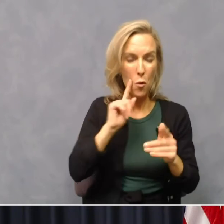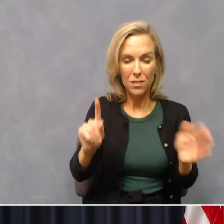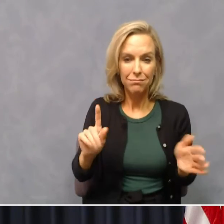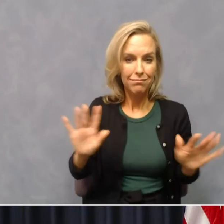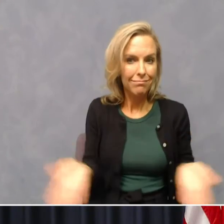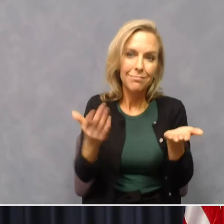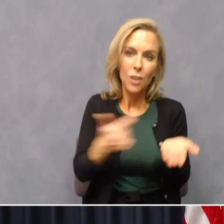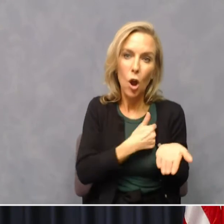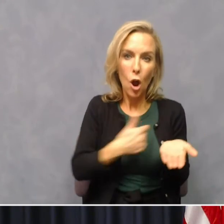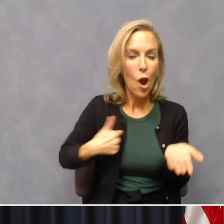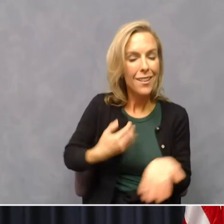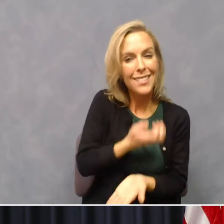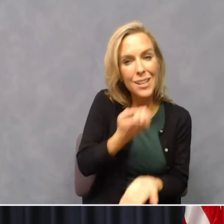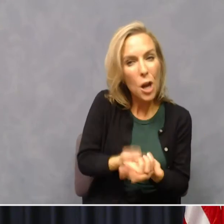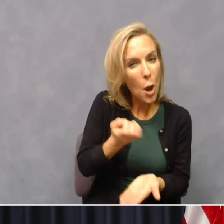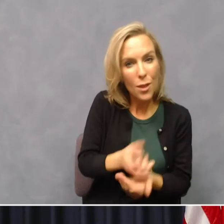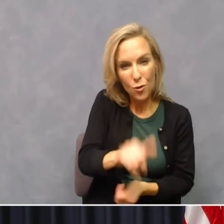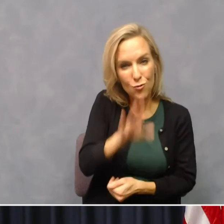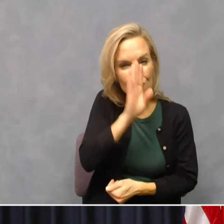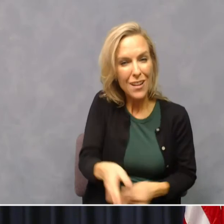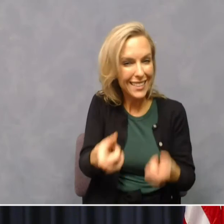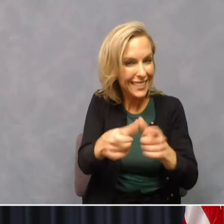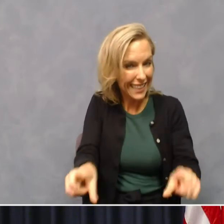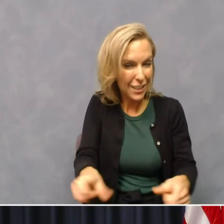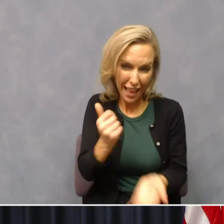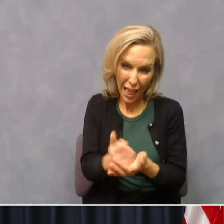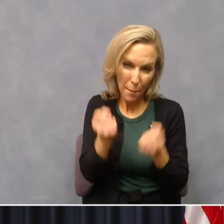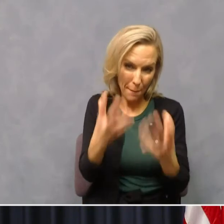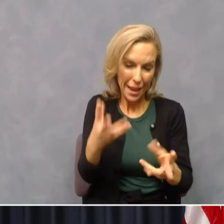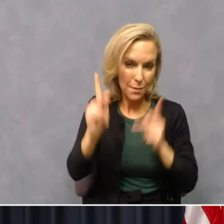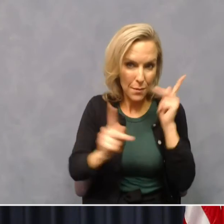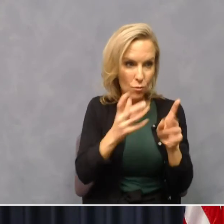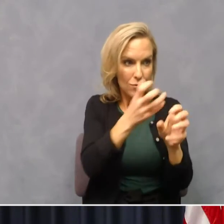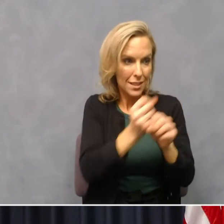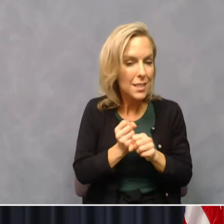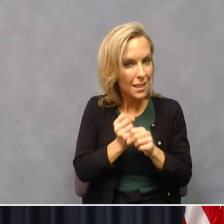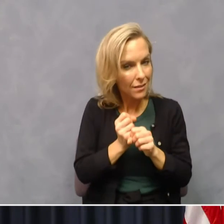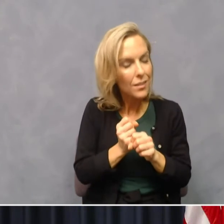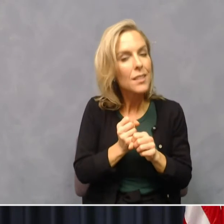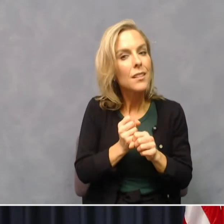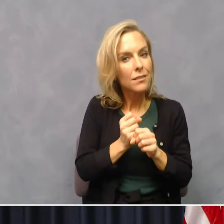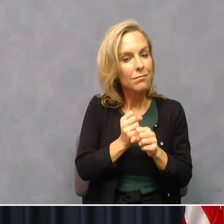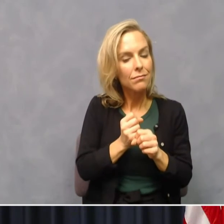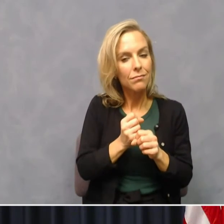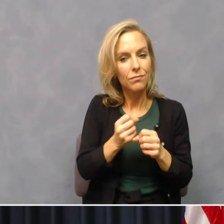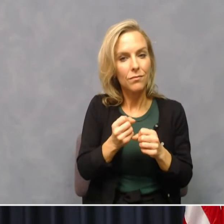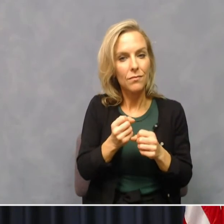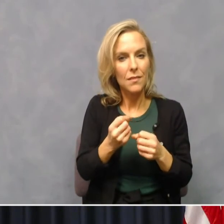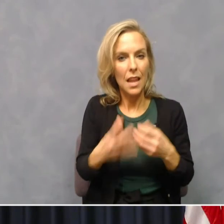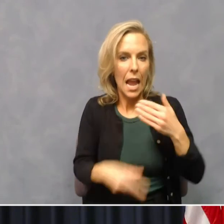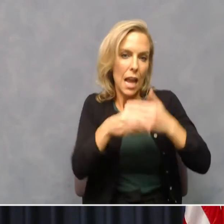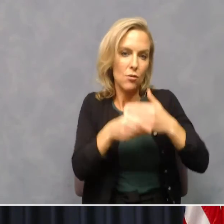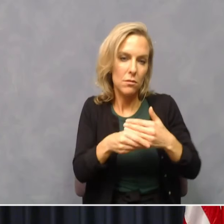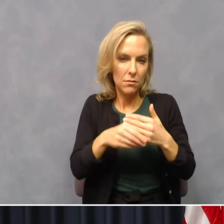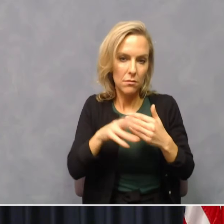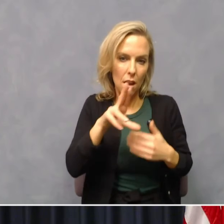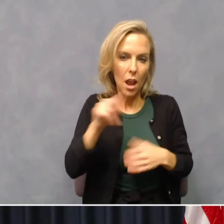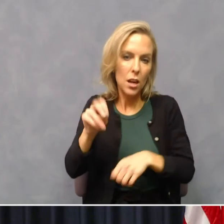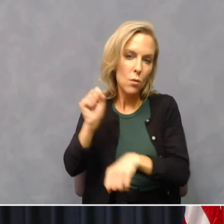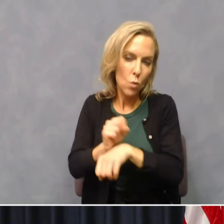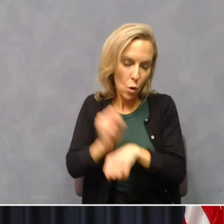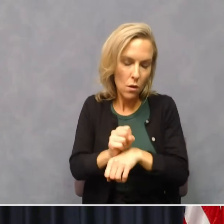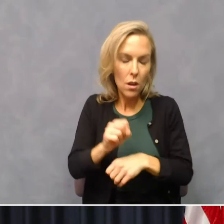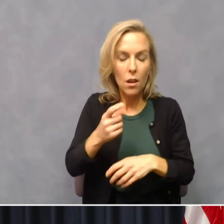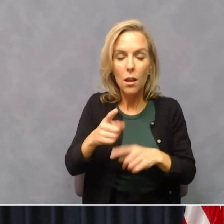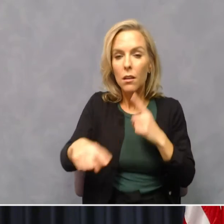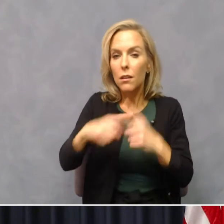It's going to help a lot of folks receive additional weeks of unemployment and the dollars, the $300 on top.